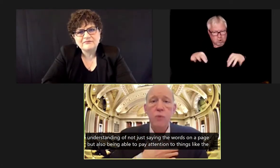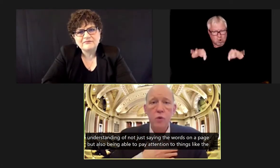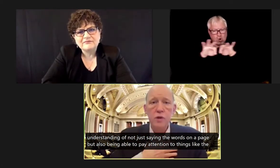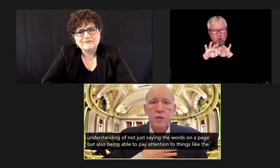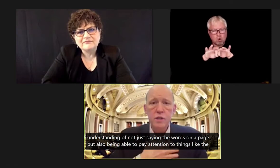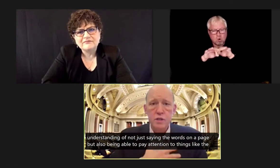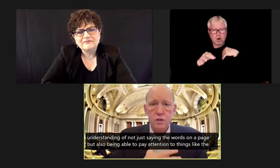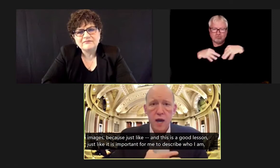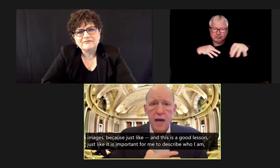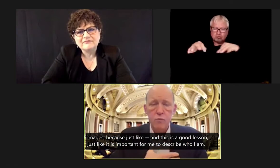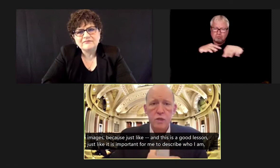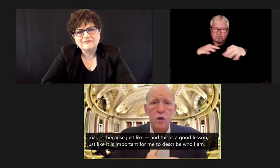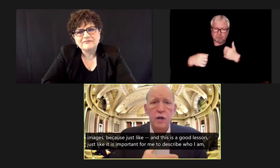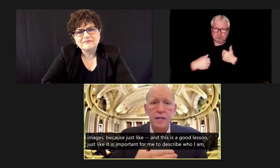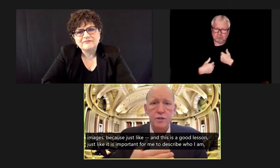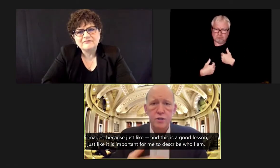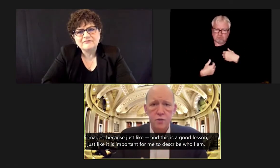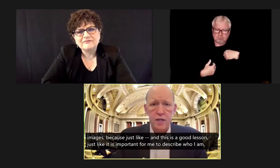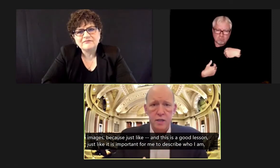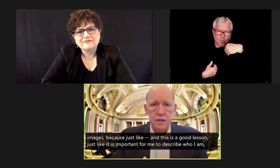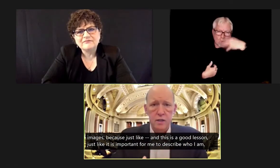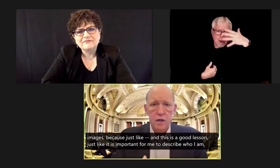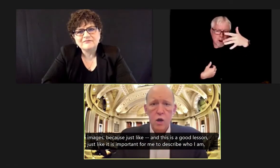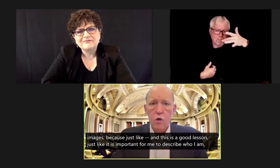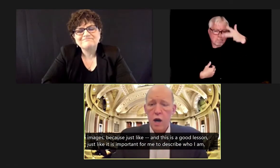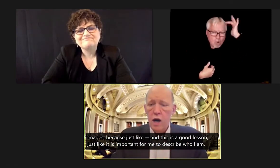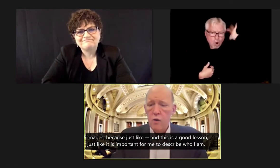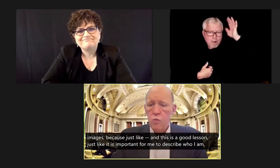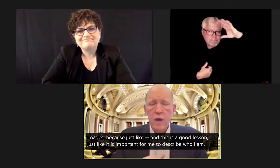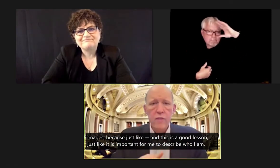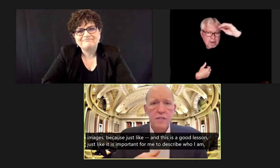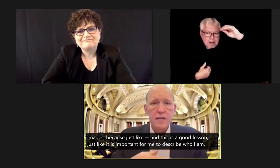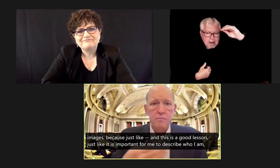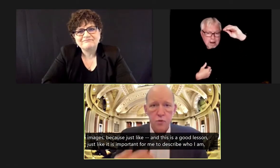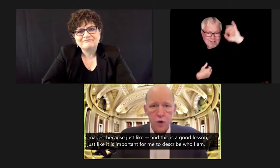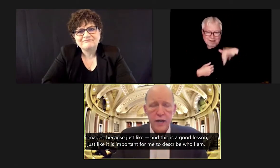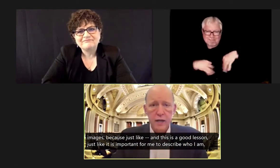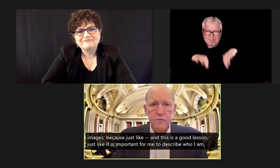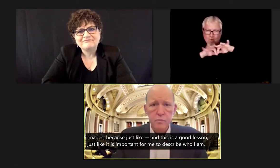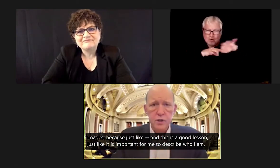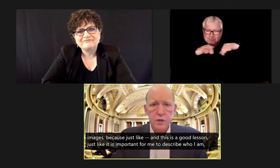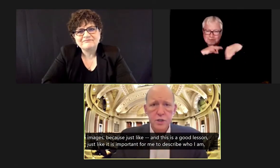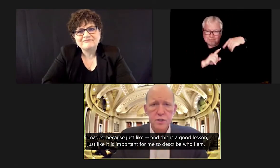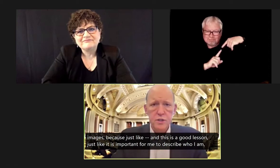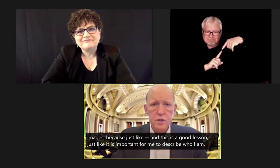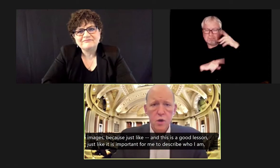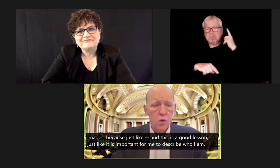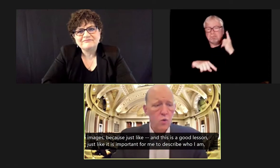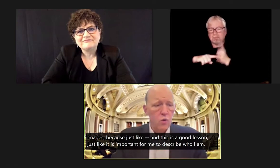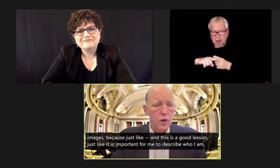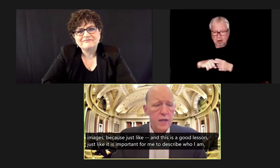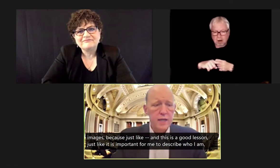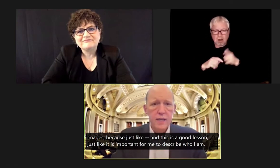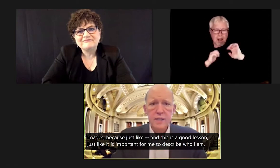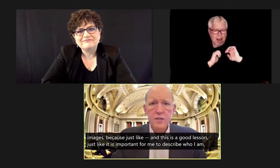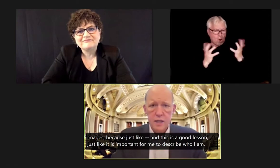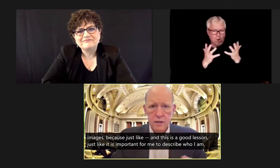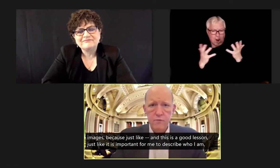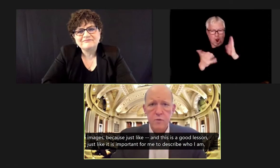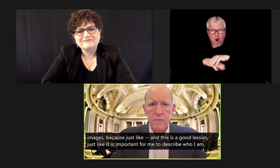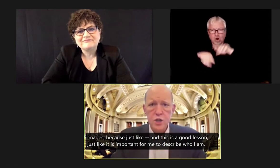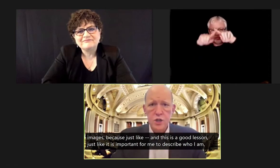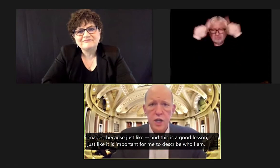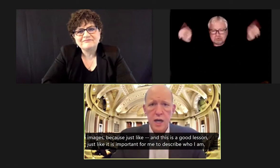it's important to describe what's on a screen, whether it's a product for purchase or it